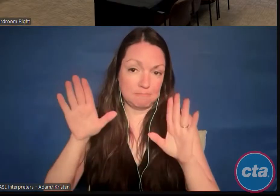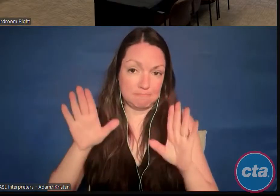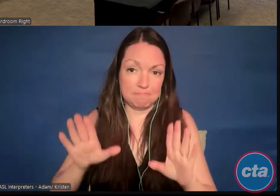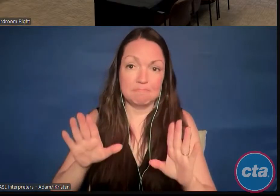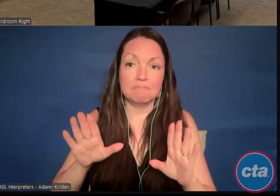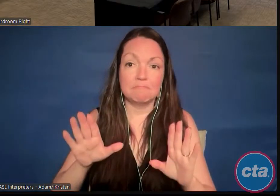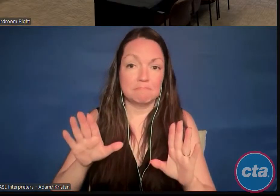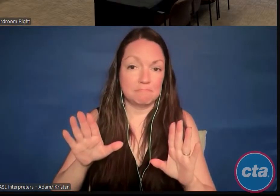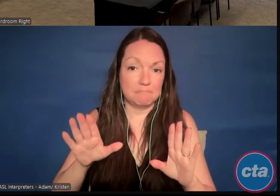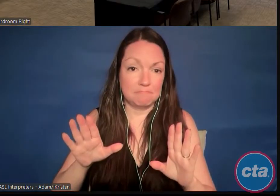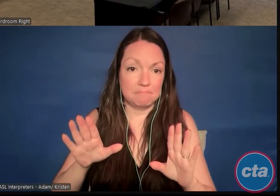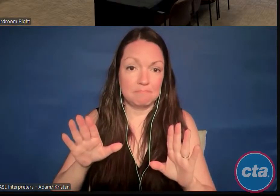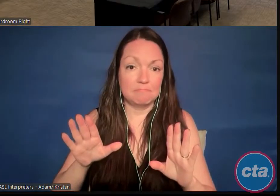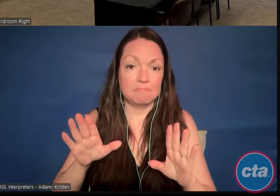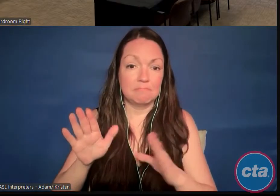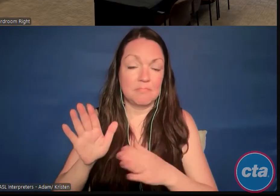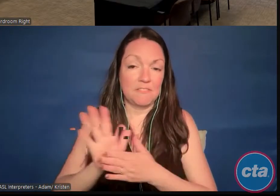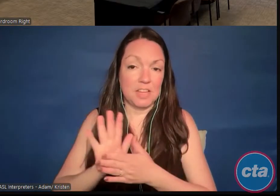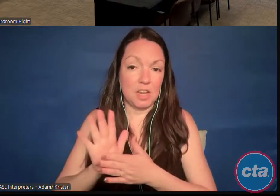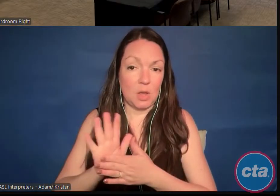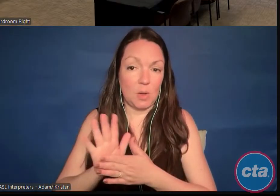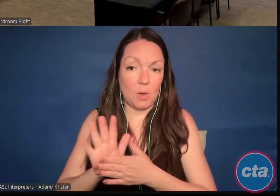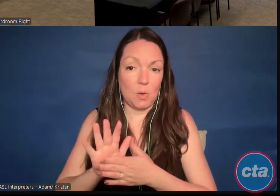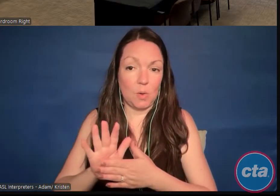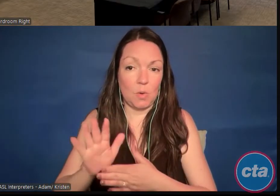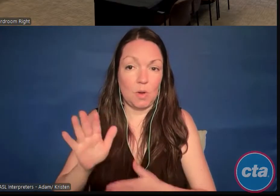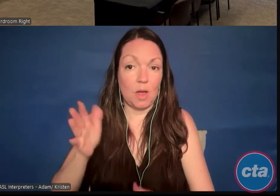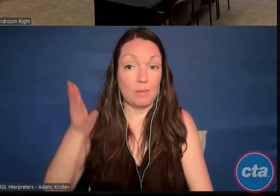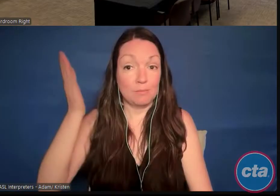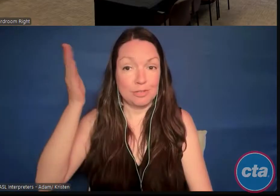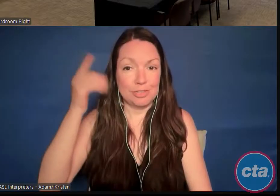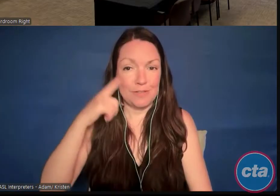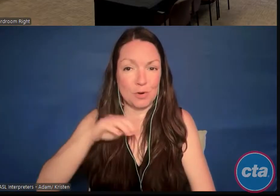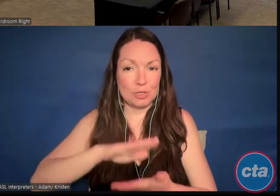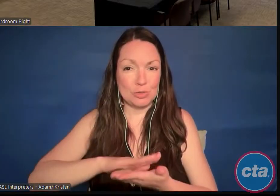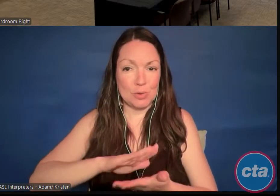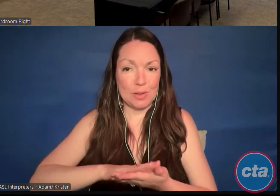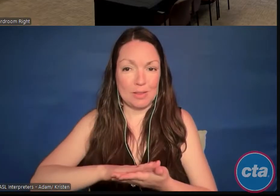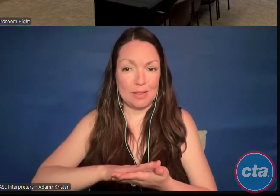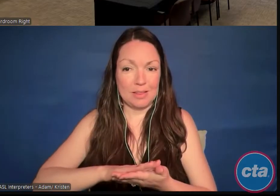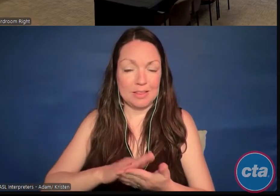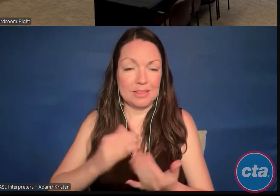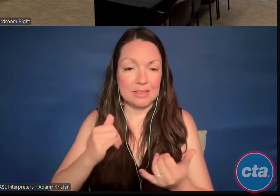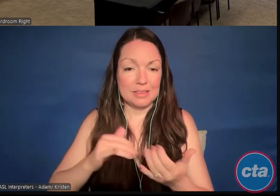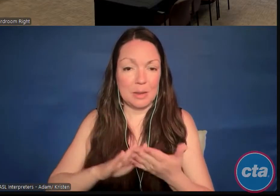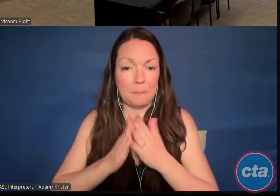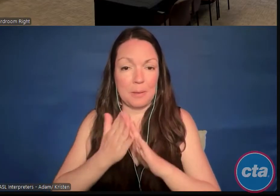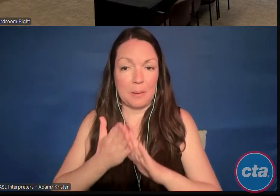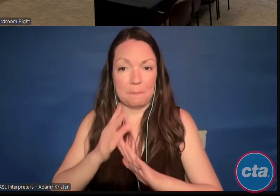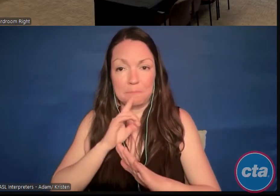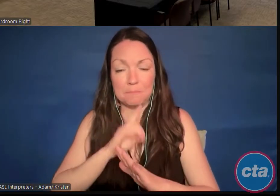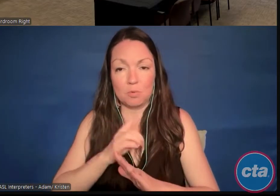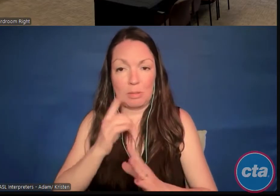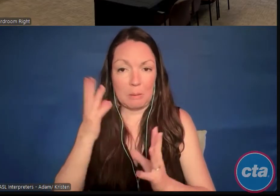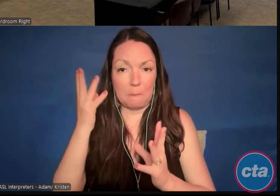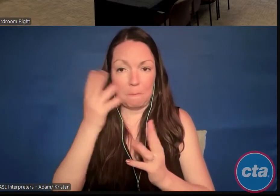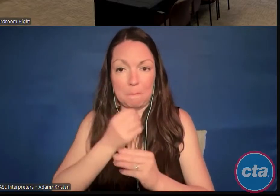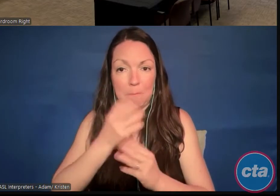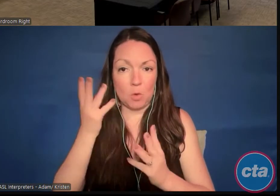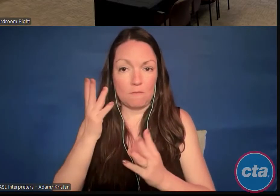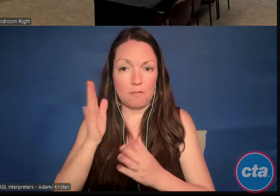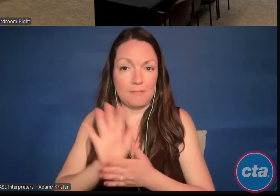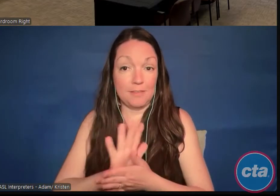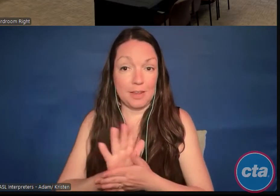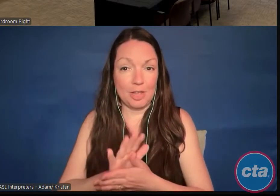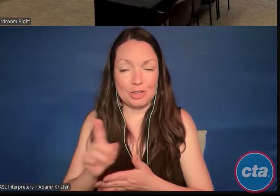fantastic video. She did a presentation for school that has now become a really beautiful video where